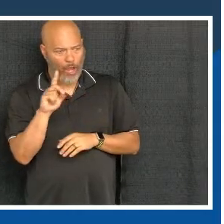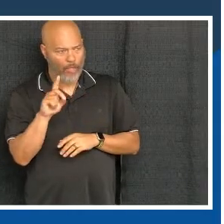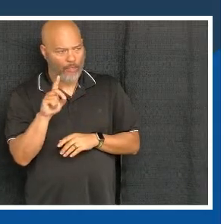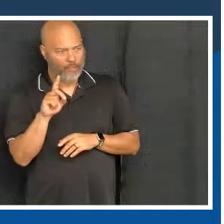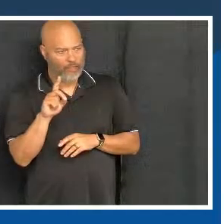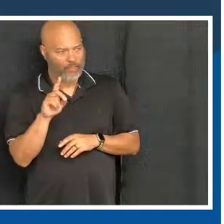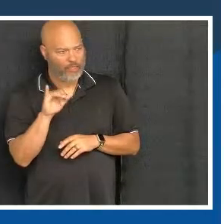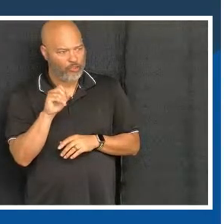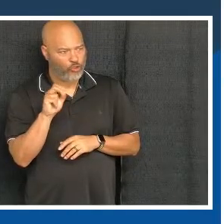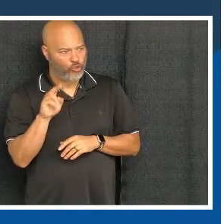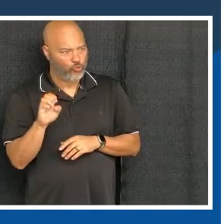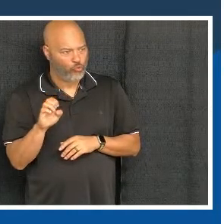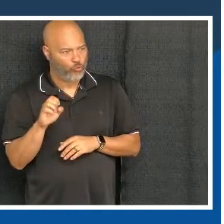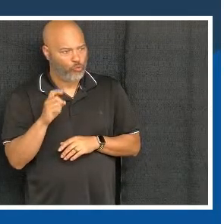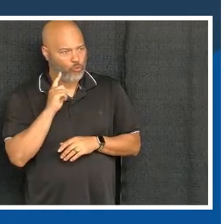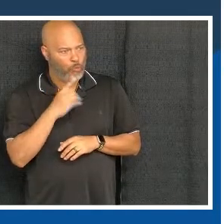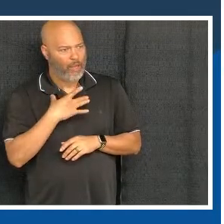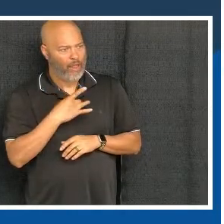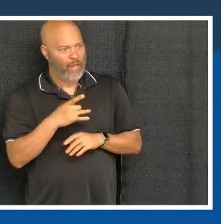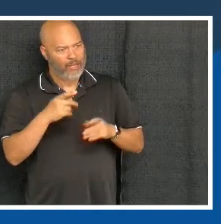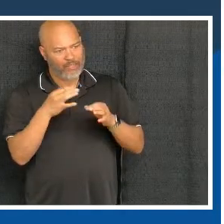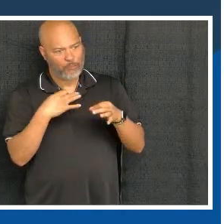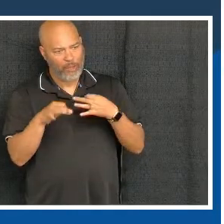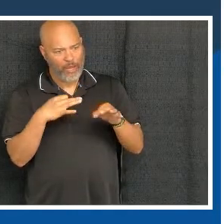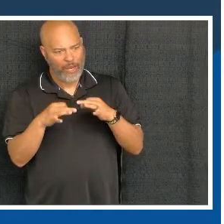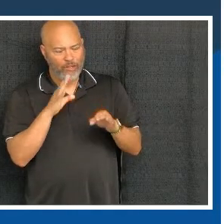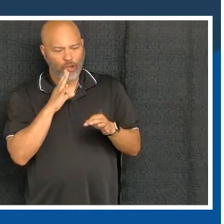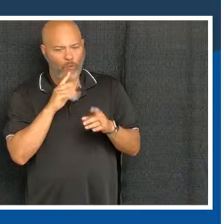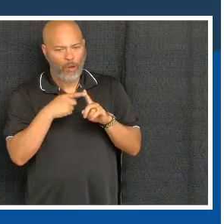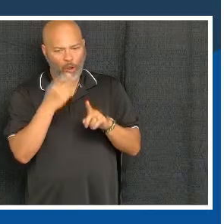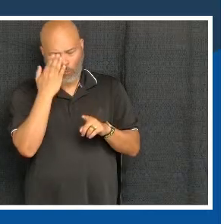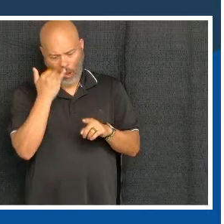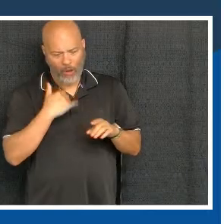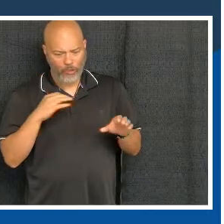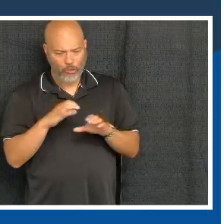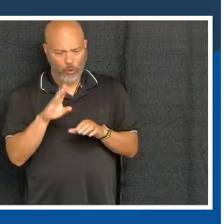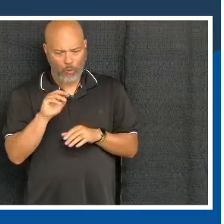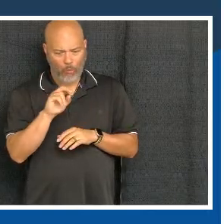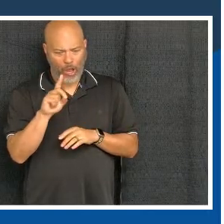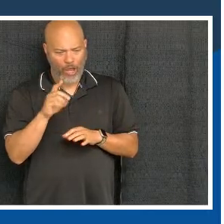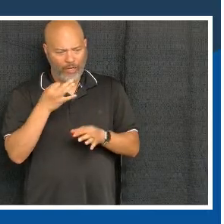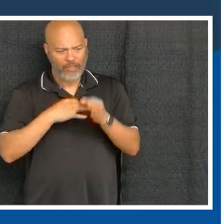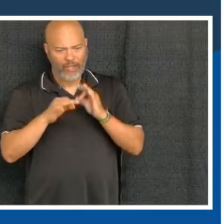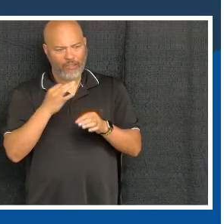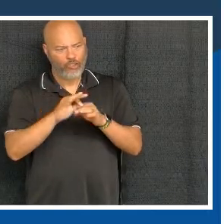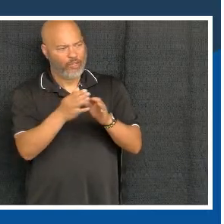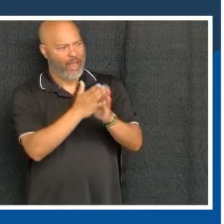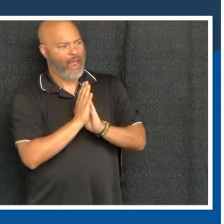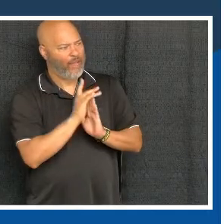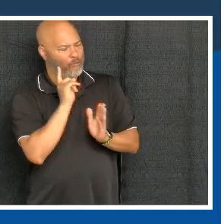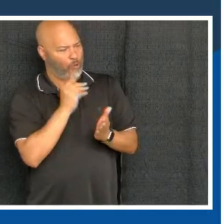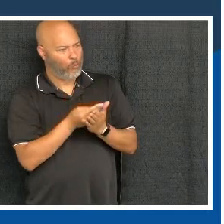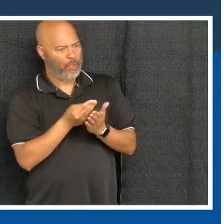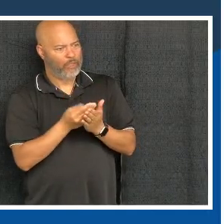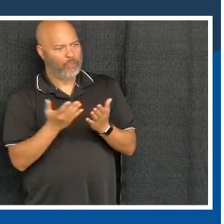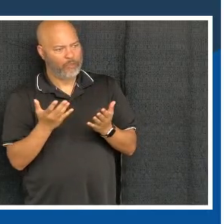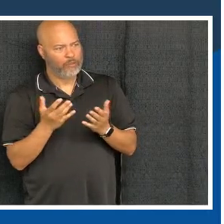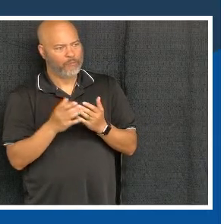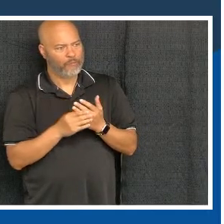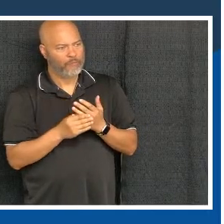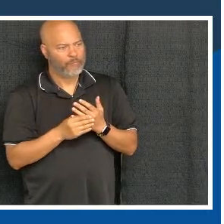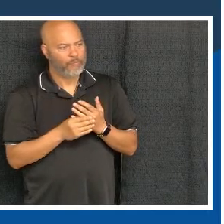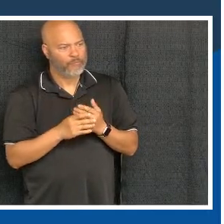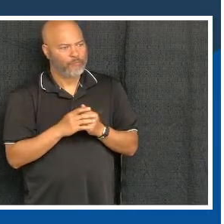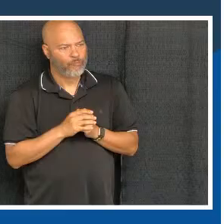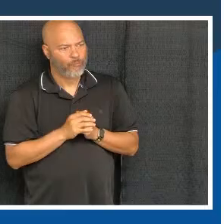I would like to kind of explain and talk to you a little bit why we're doing a bond issue rather than just ask for that. So,